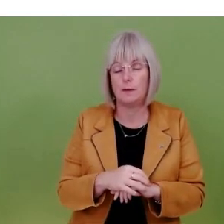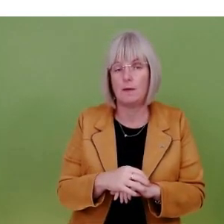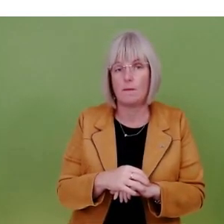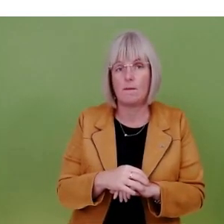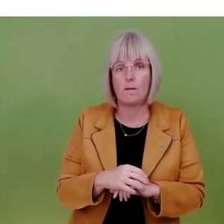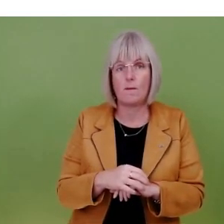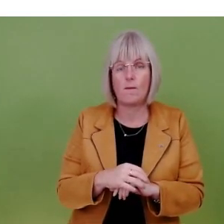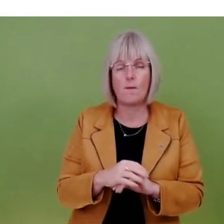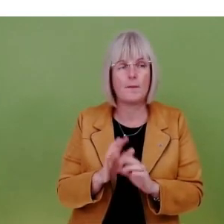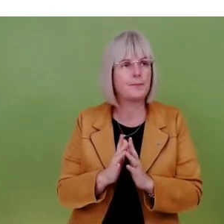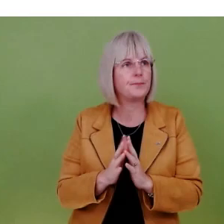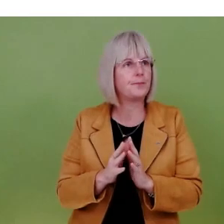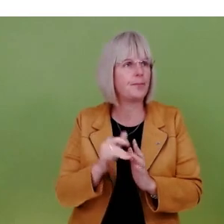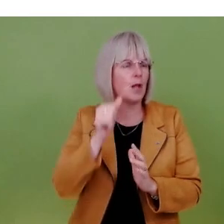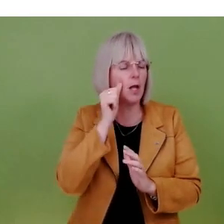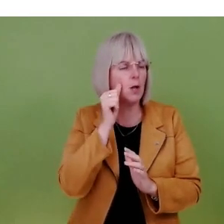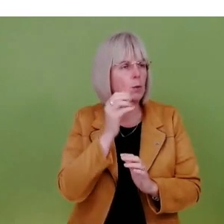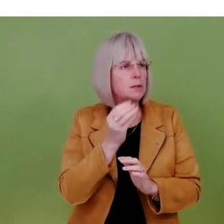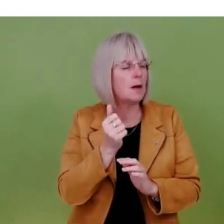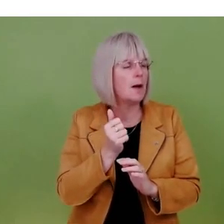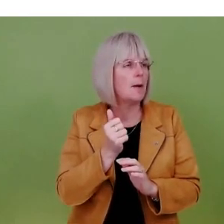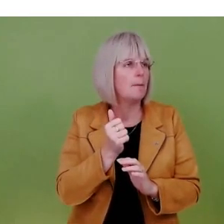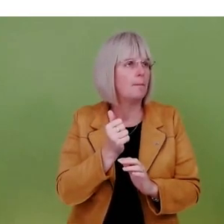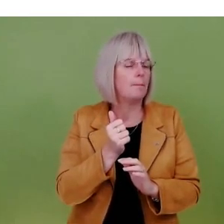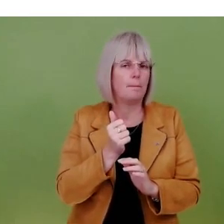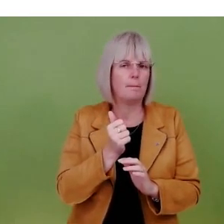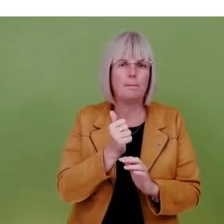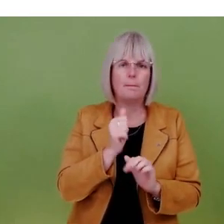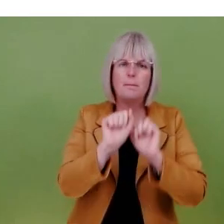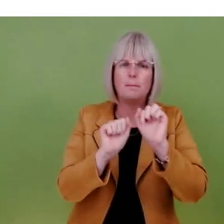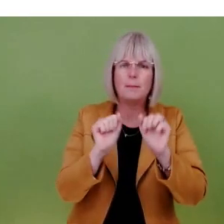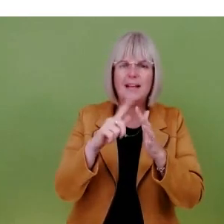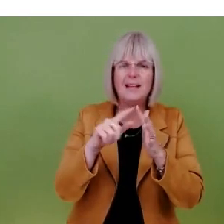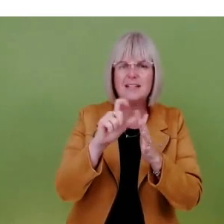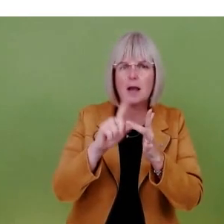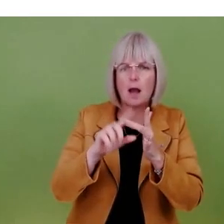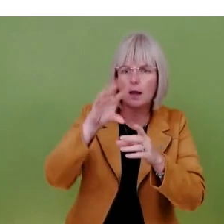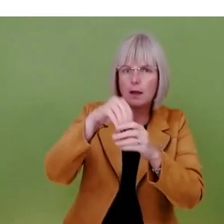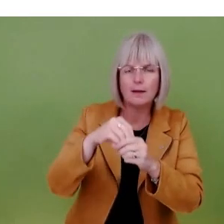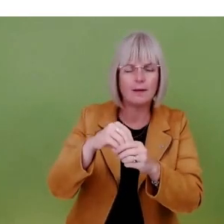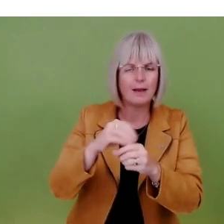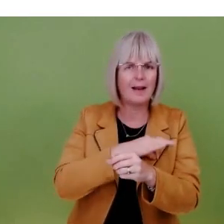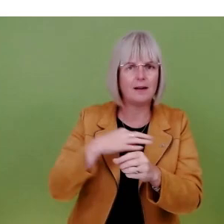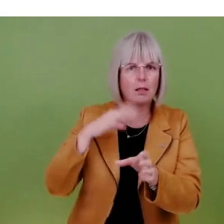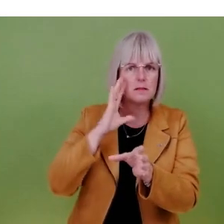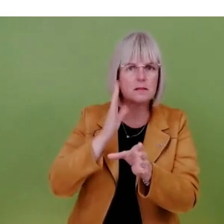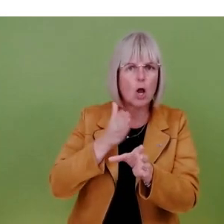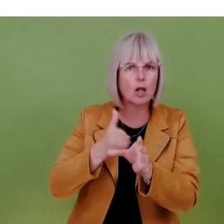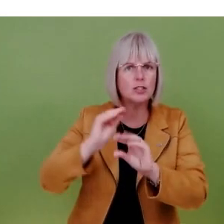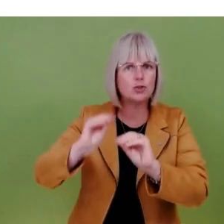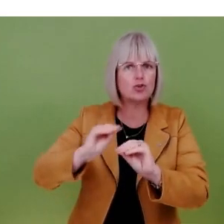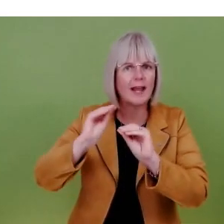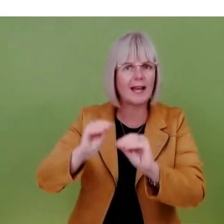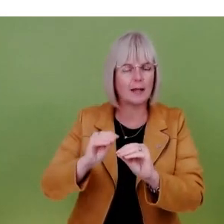kind of initiatives around EDI that have come into the world of clinical psychology training, there's been this concept of